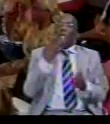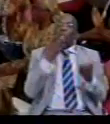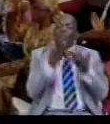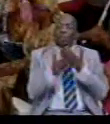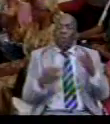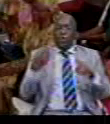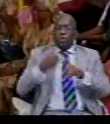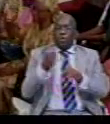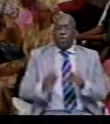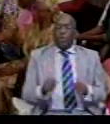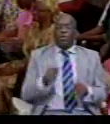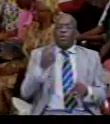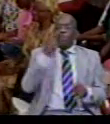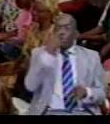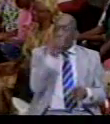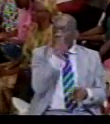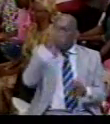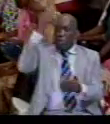Lord!